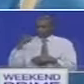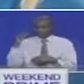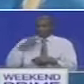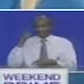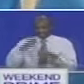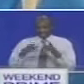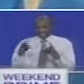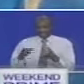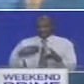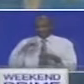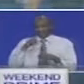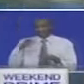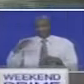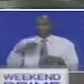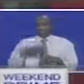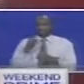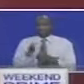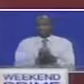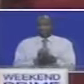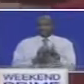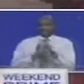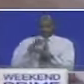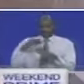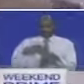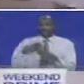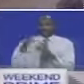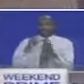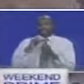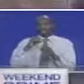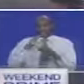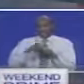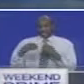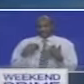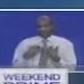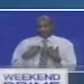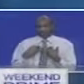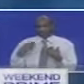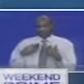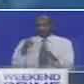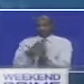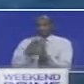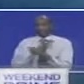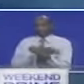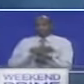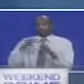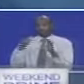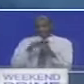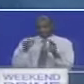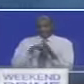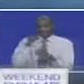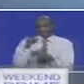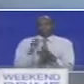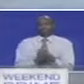will be relayed by thousands of people throughout the Commonwealth countries, each one honored by their own nation to participate in this unique